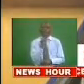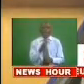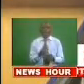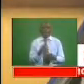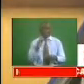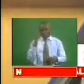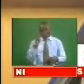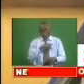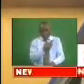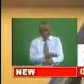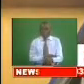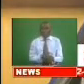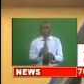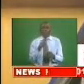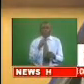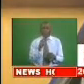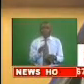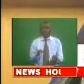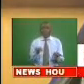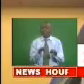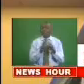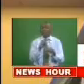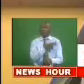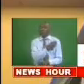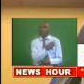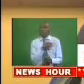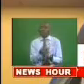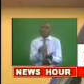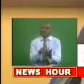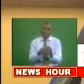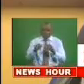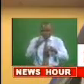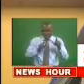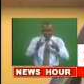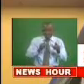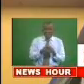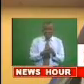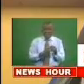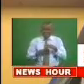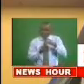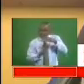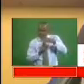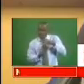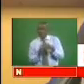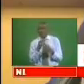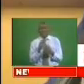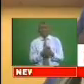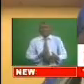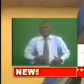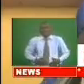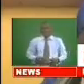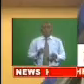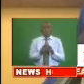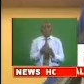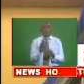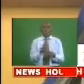take their antenatal seriously and do your scans as regularly as possible. At least